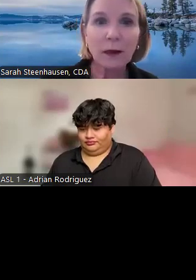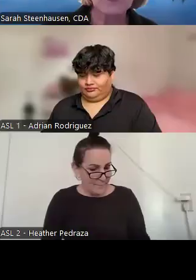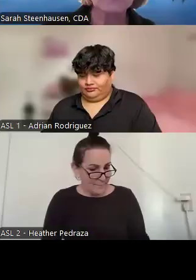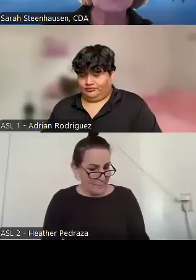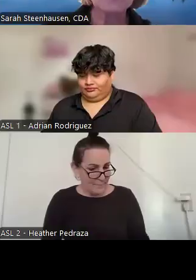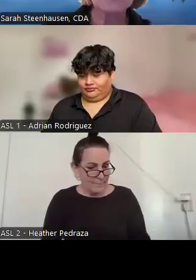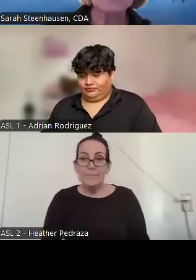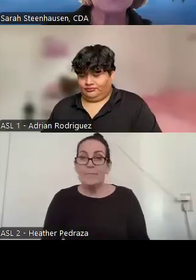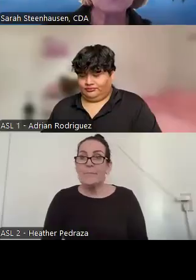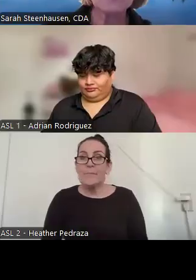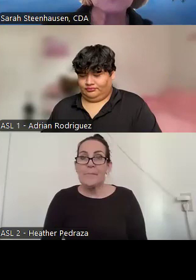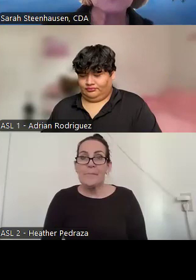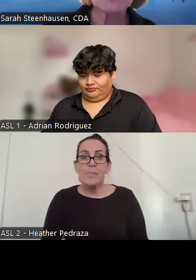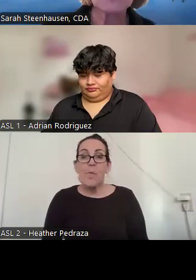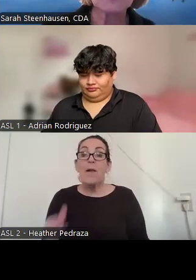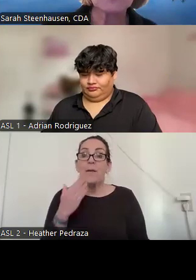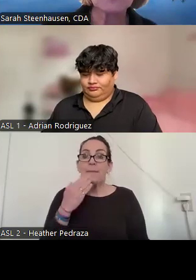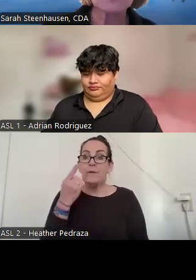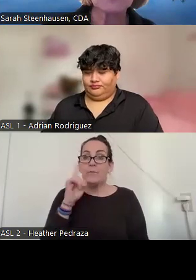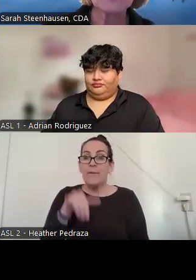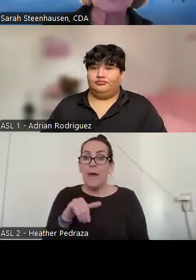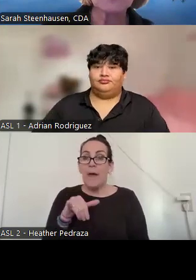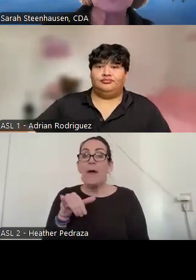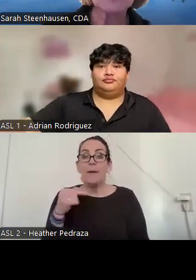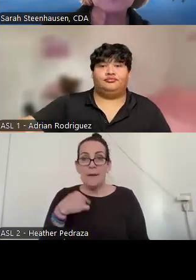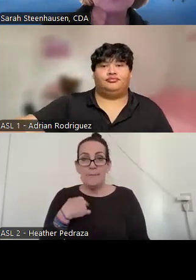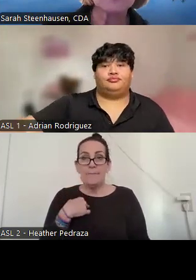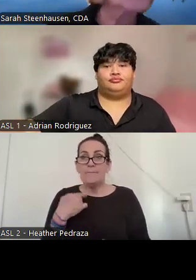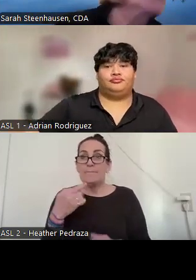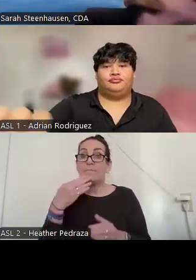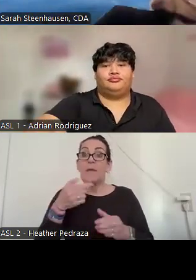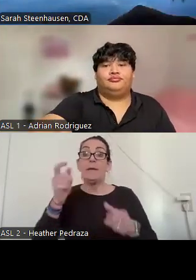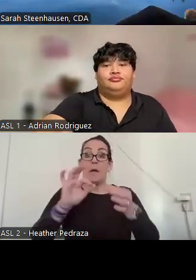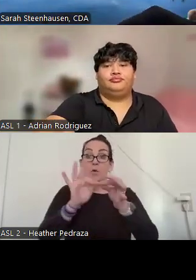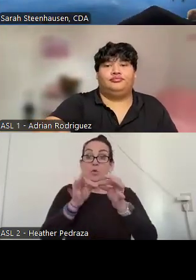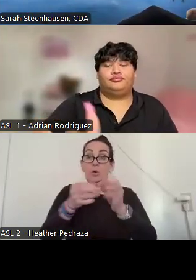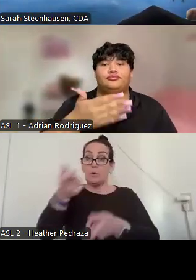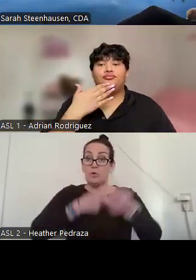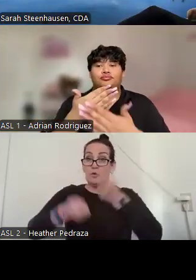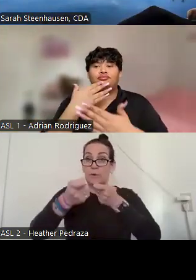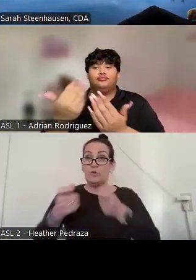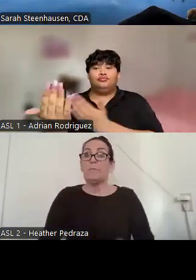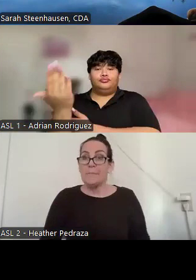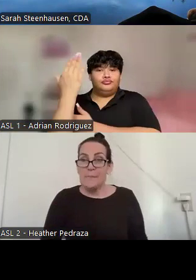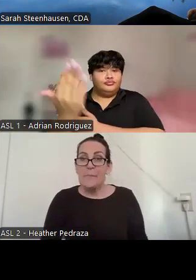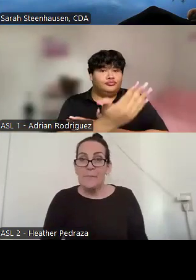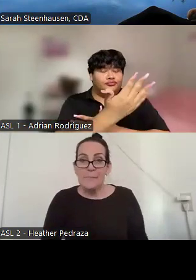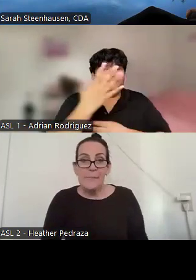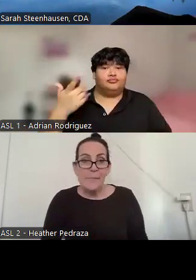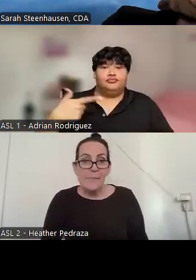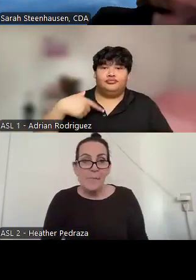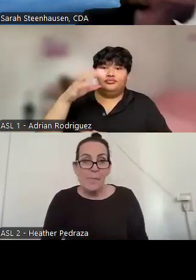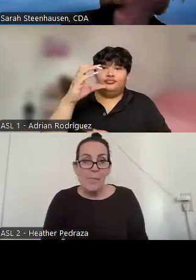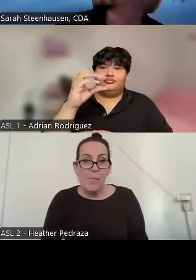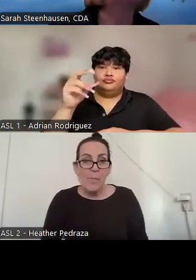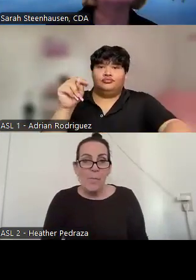Thank you for that introduction, Carlos. Good morning, everyone. I'm Connie Nicano with the Department of Aging. I'm the Assistant Director over